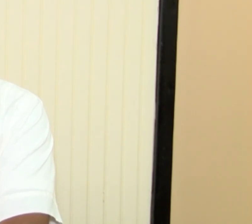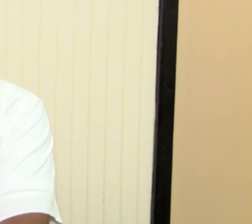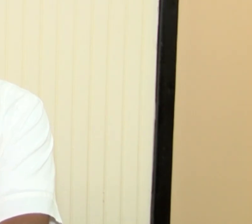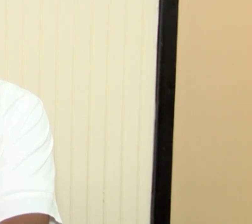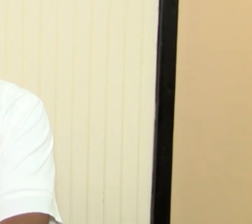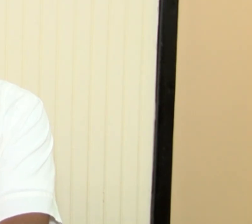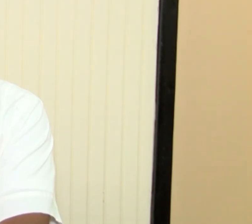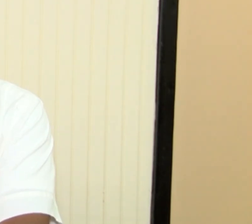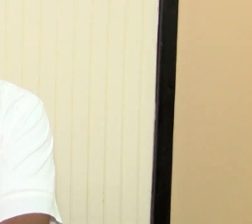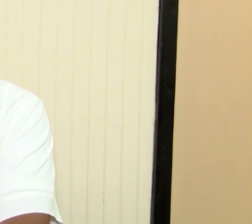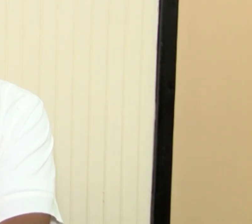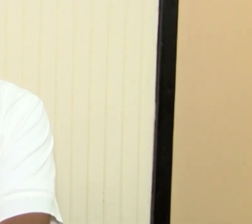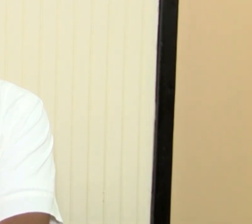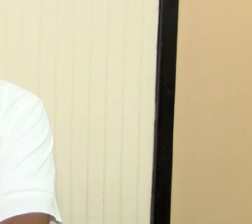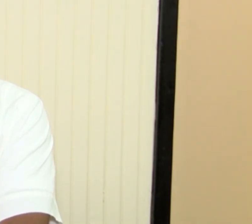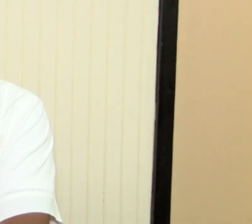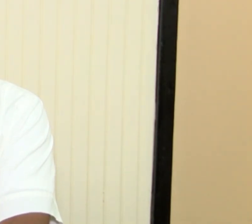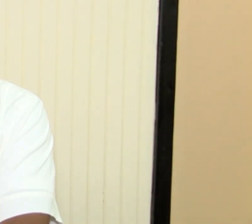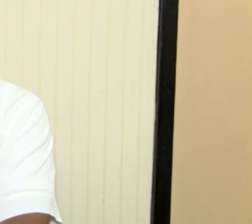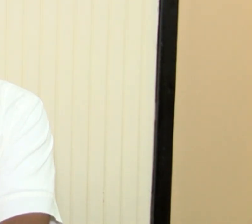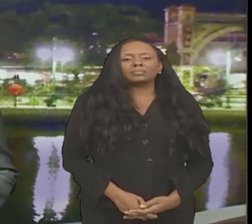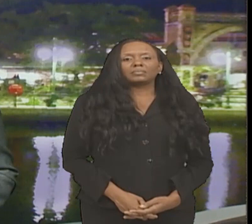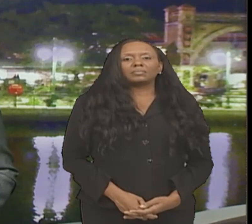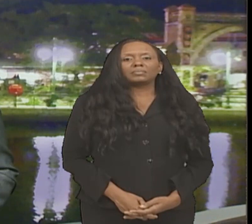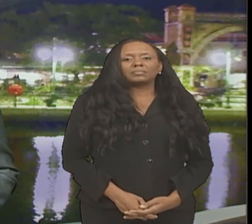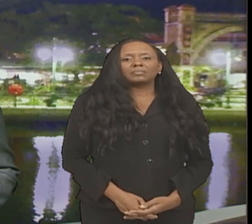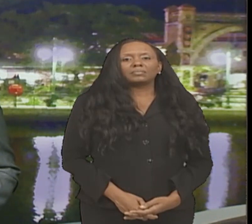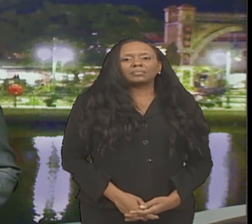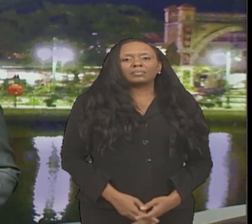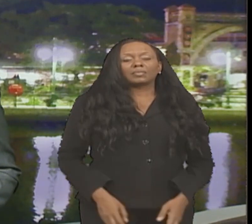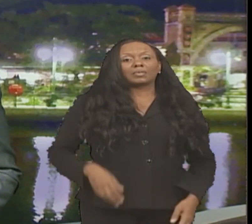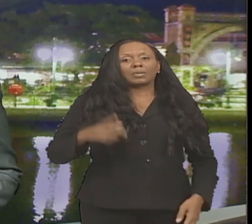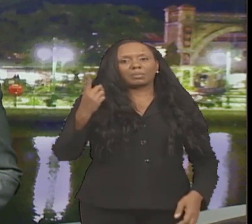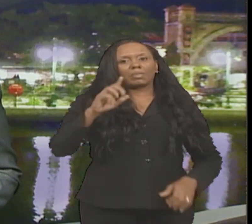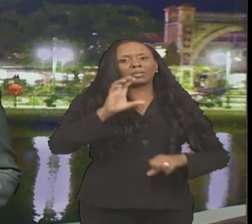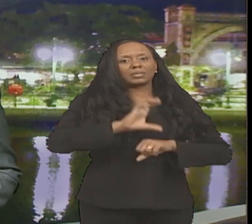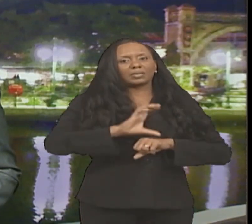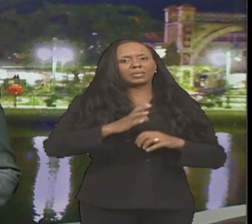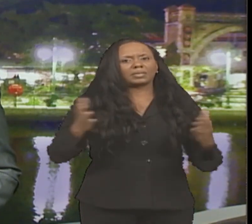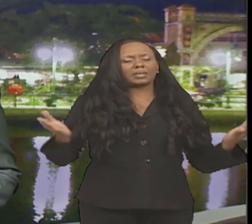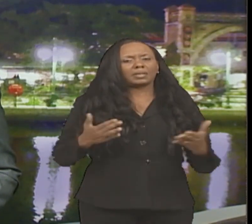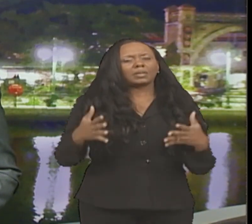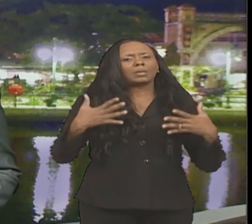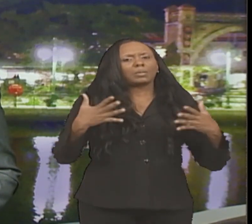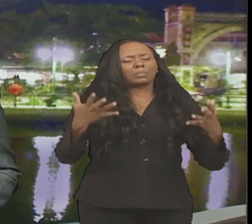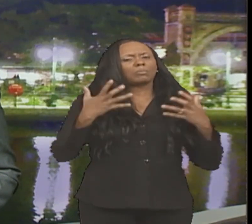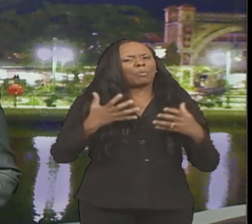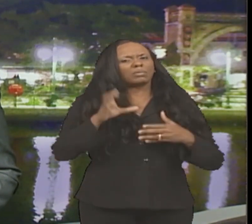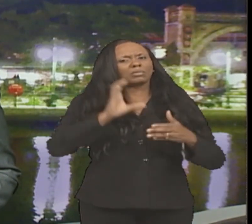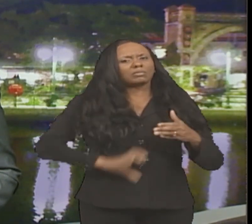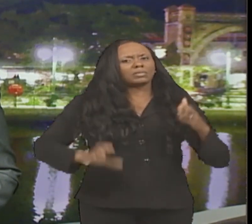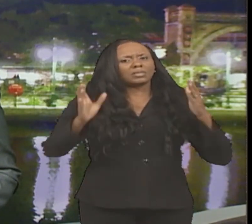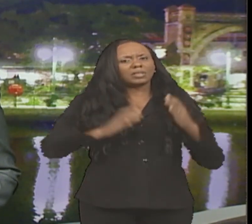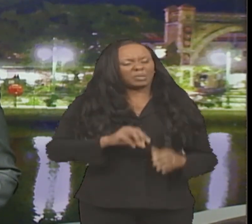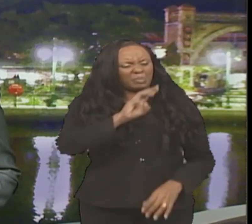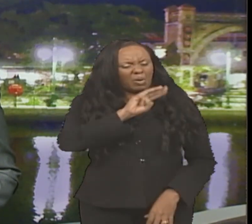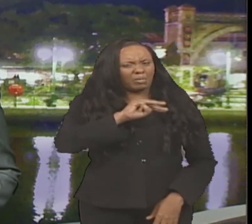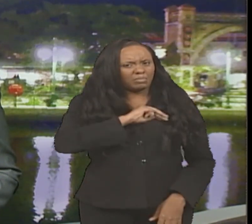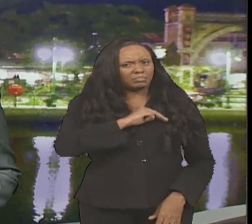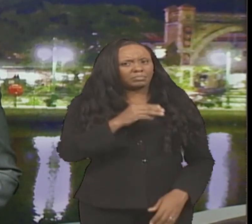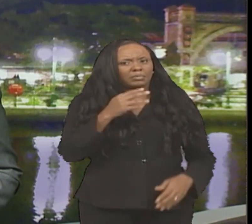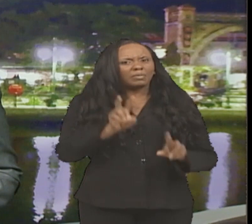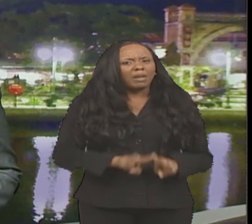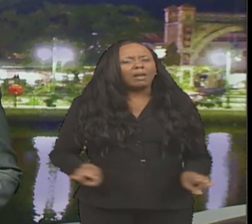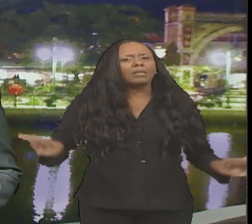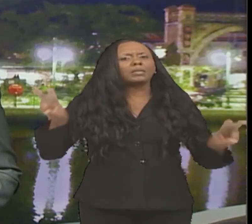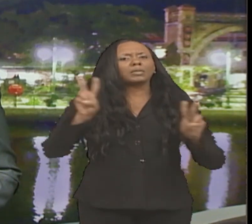able to put in place in short order. A local church is campaigning to restore Christian and moral values in